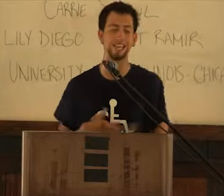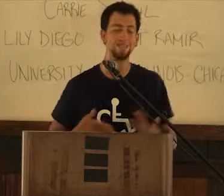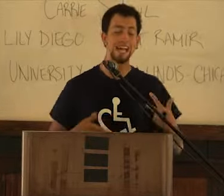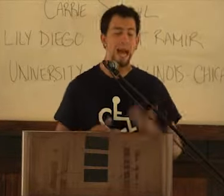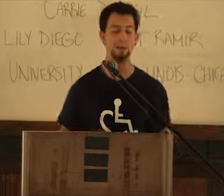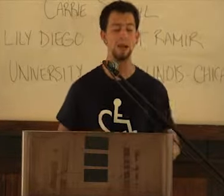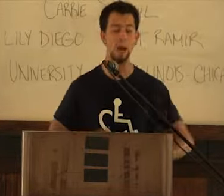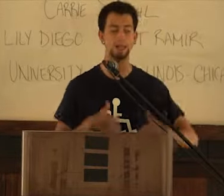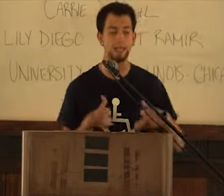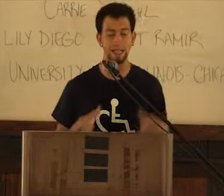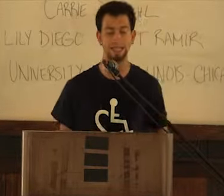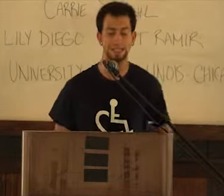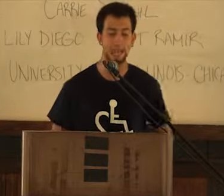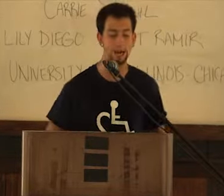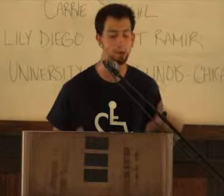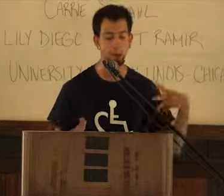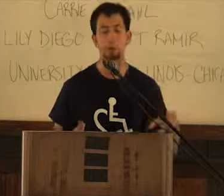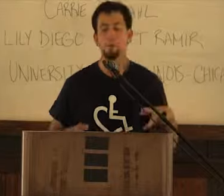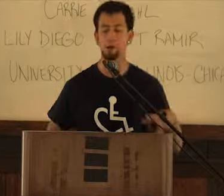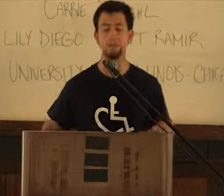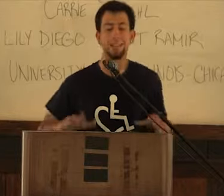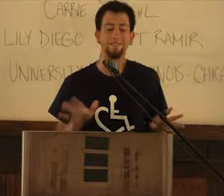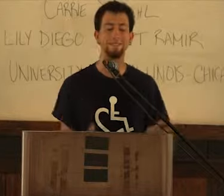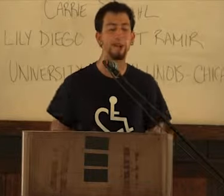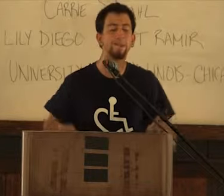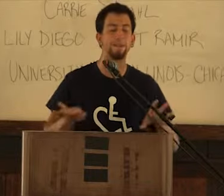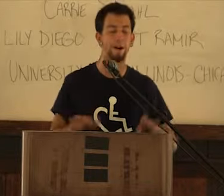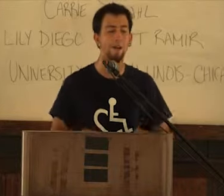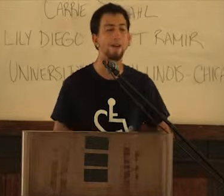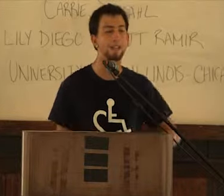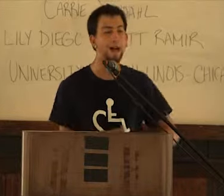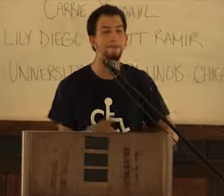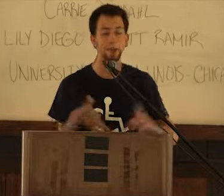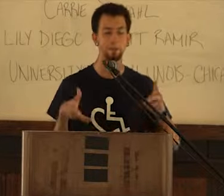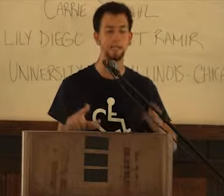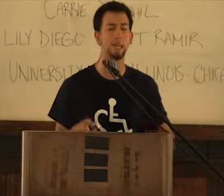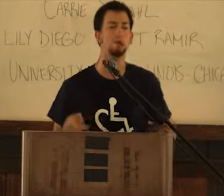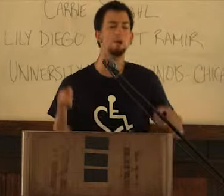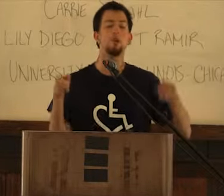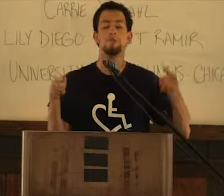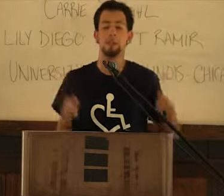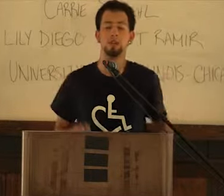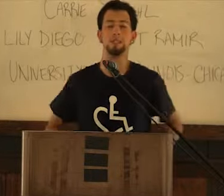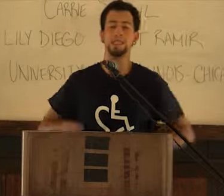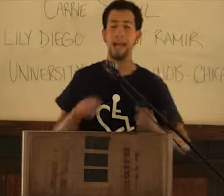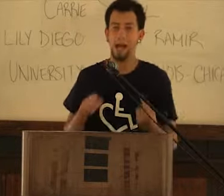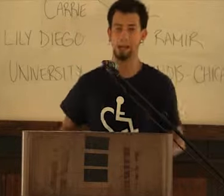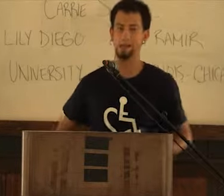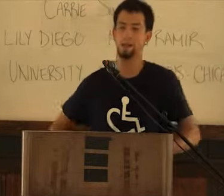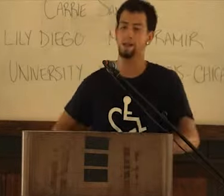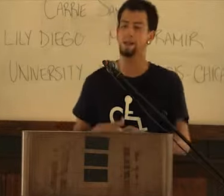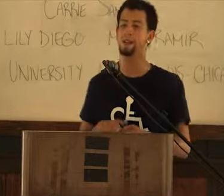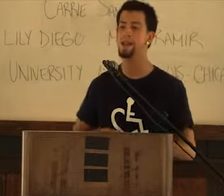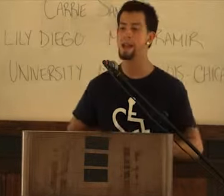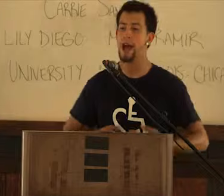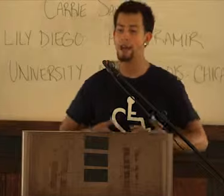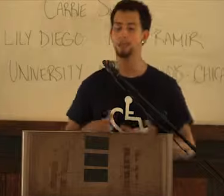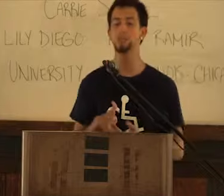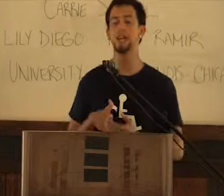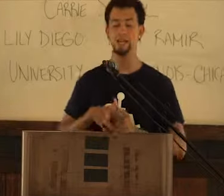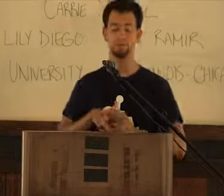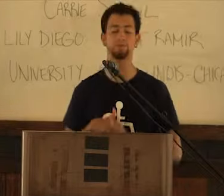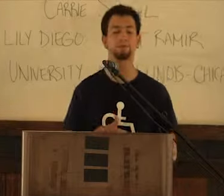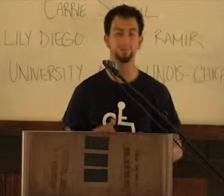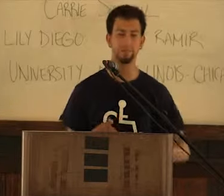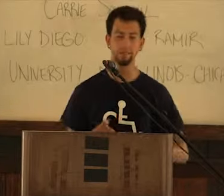my sleeve and my guts on the stage, wrote words I've feared for all my life in hopes that you would understand. And